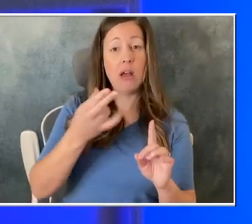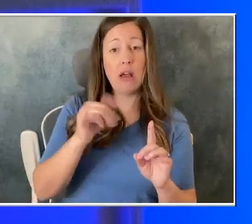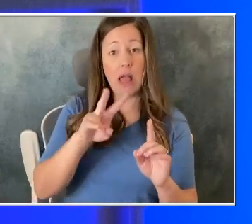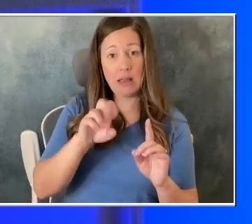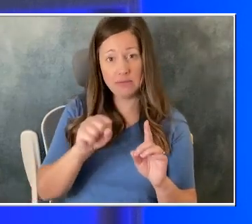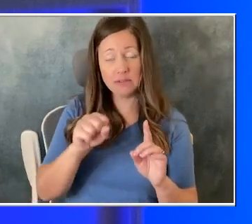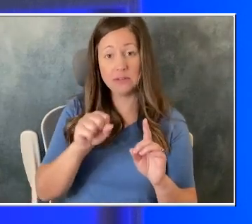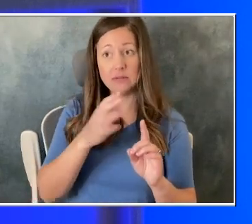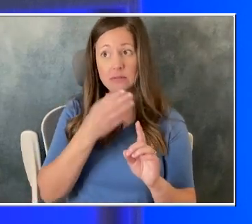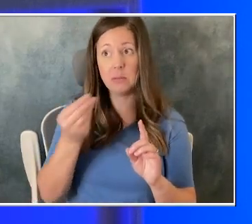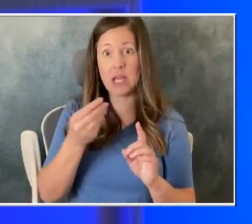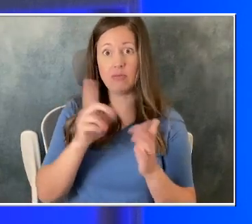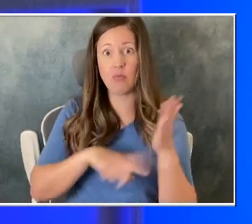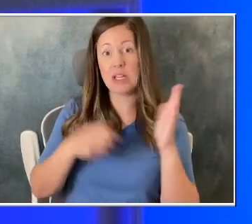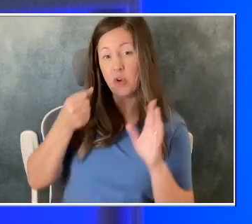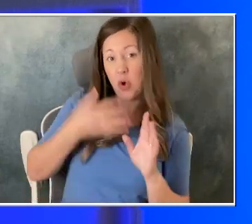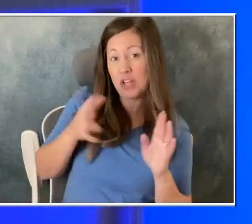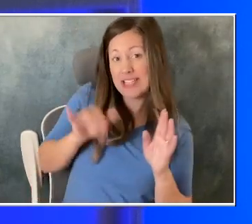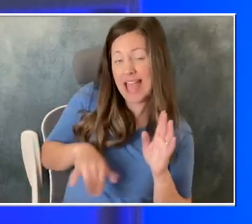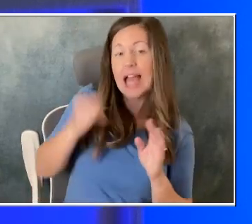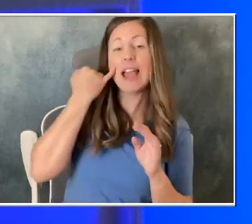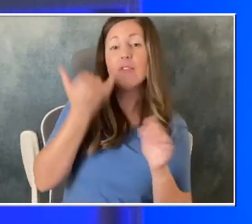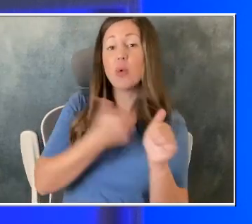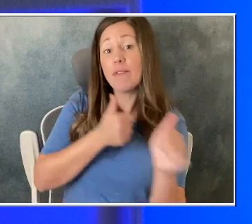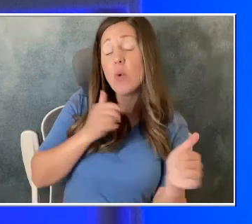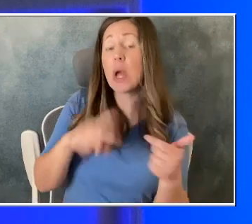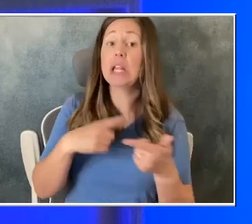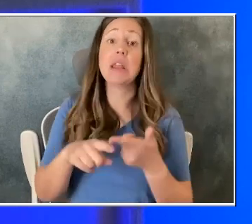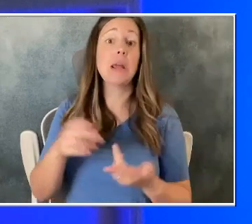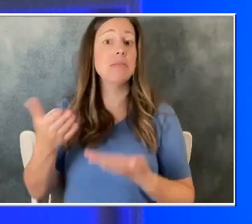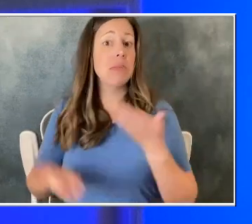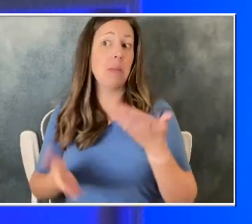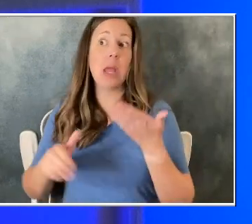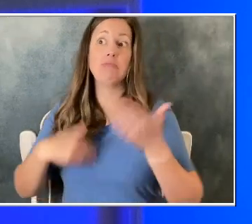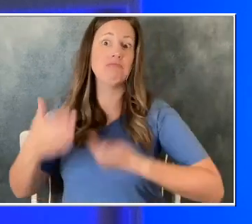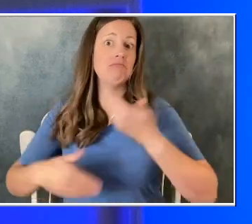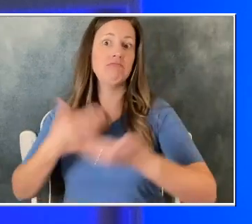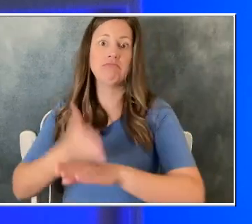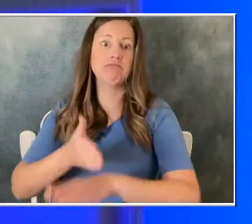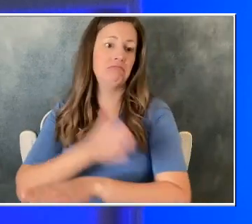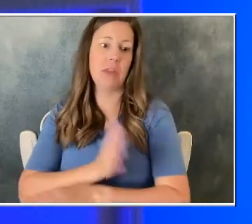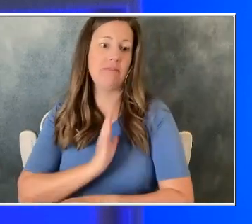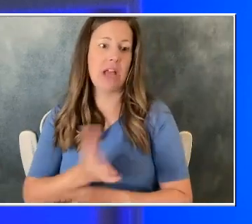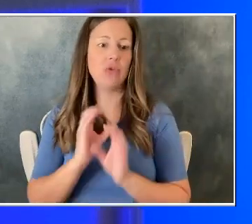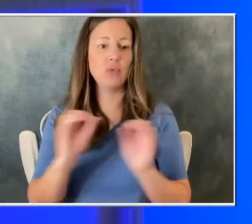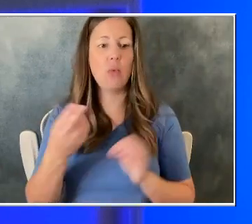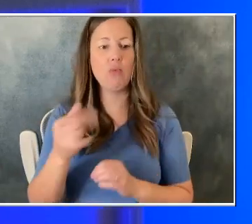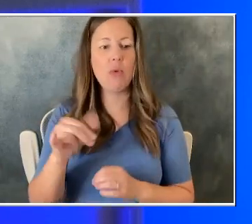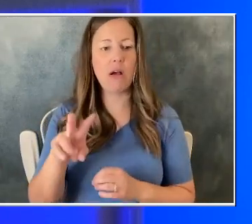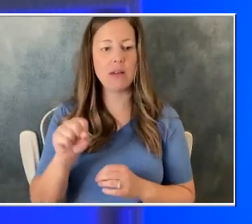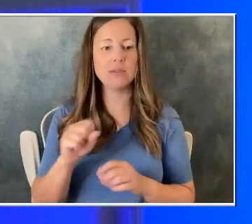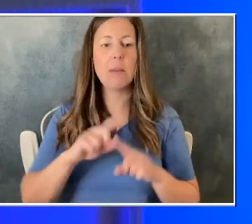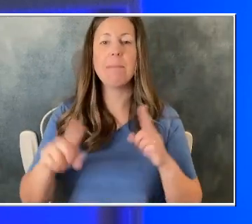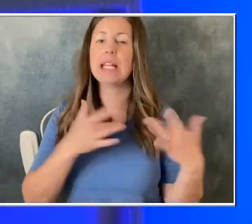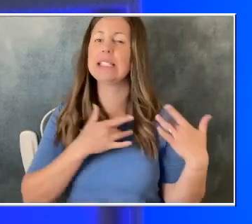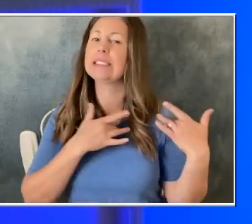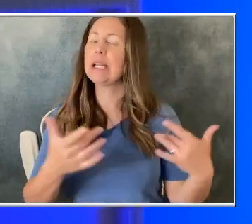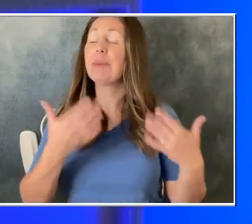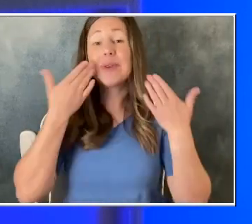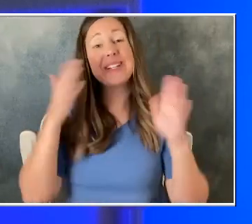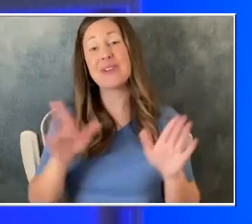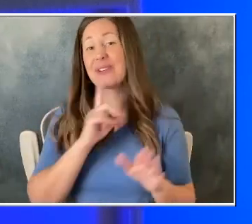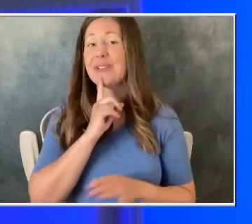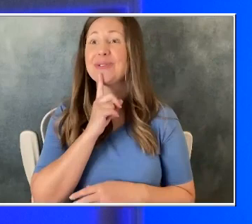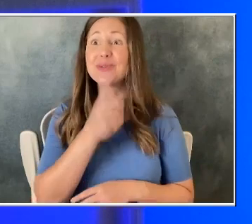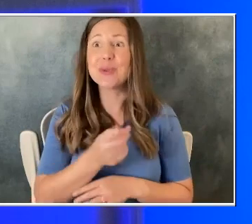the cause. And if you avoid that, then you won't get your hives anymore. But most of the time, we actually don't know what the real, true underpinning